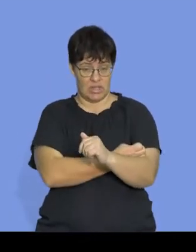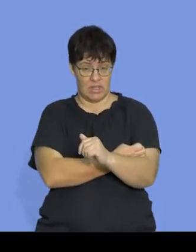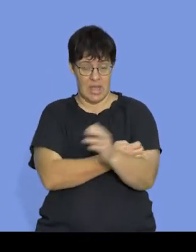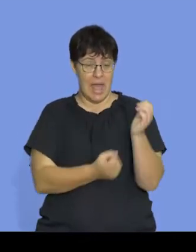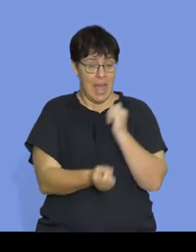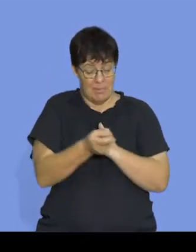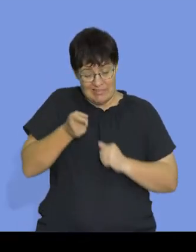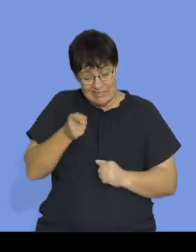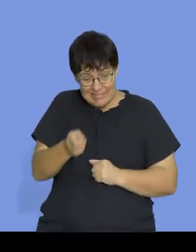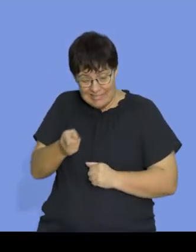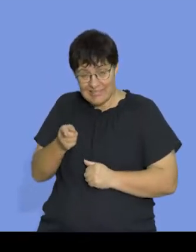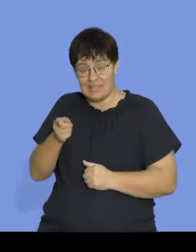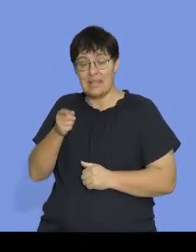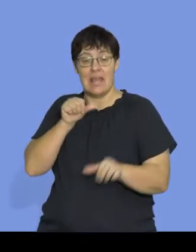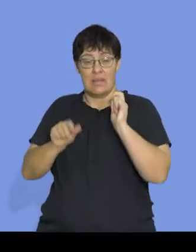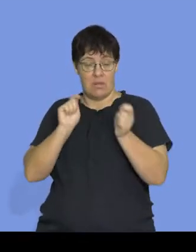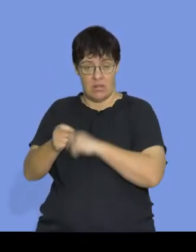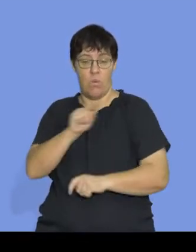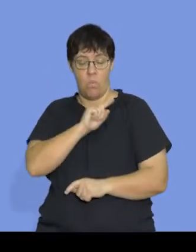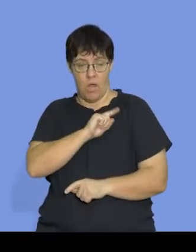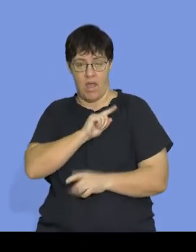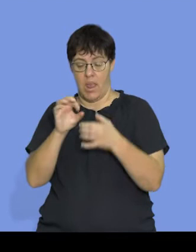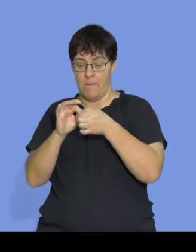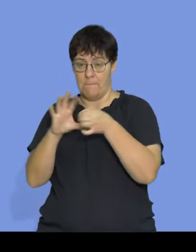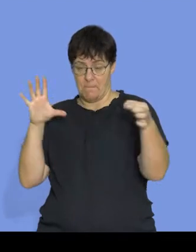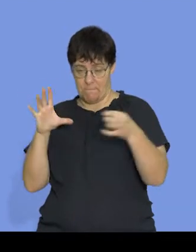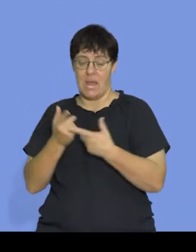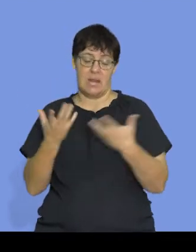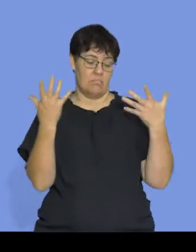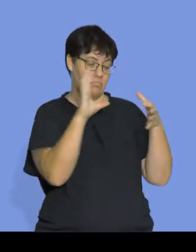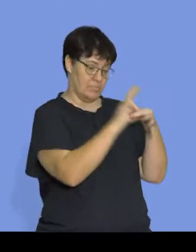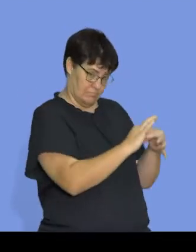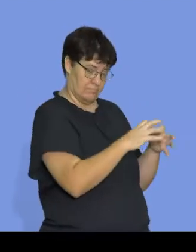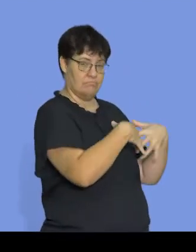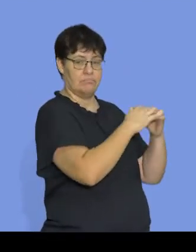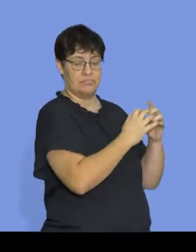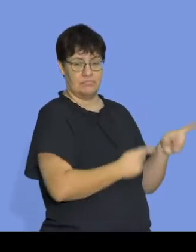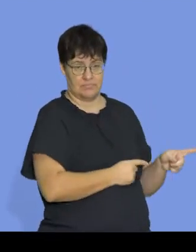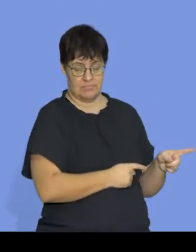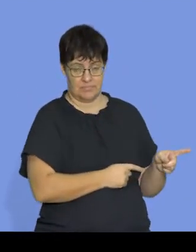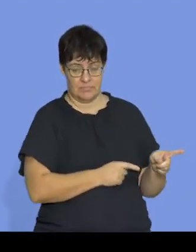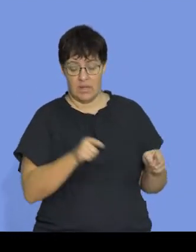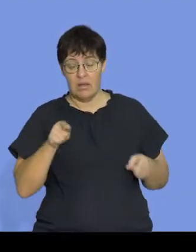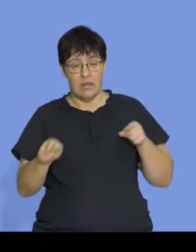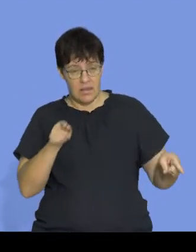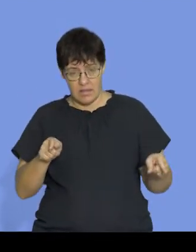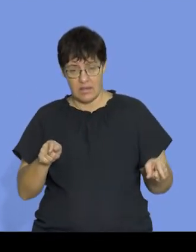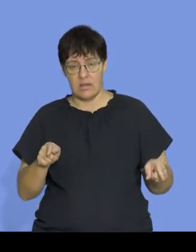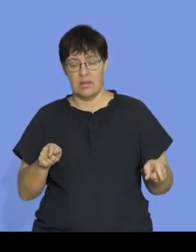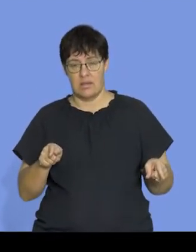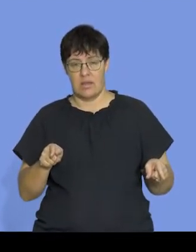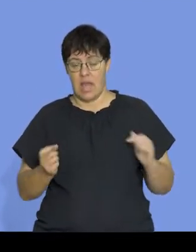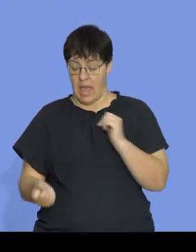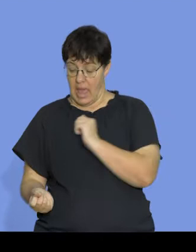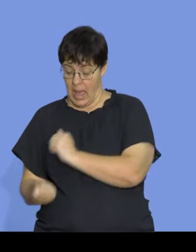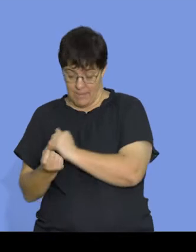reaction is due to bond breaking and bond formation. So we say these two happen subsequent to each other.